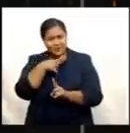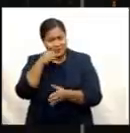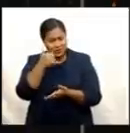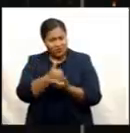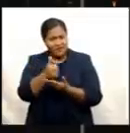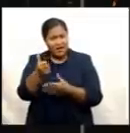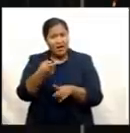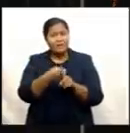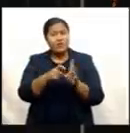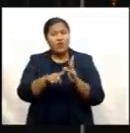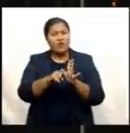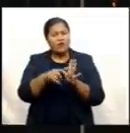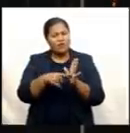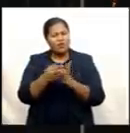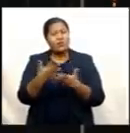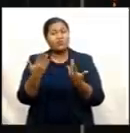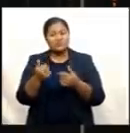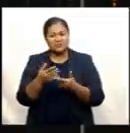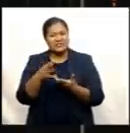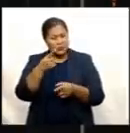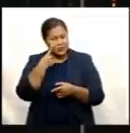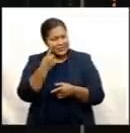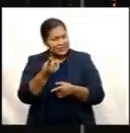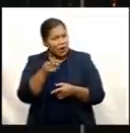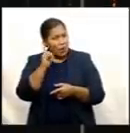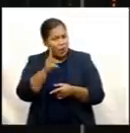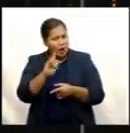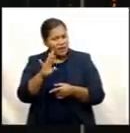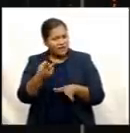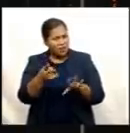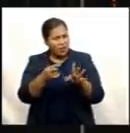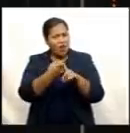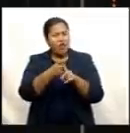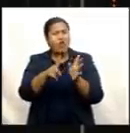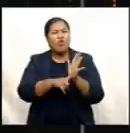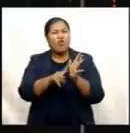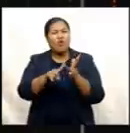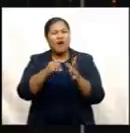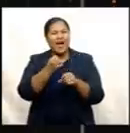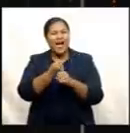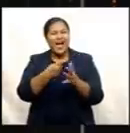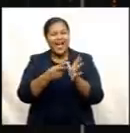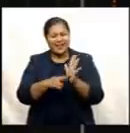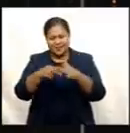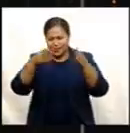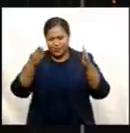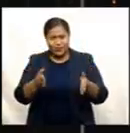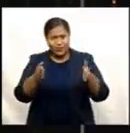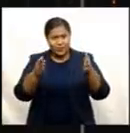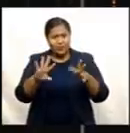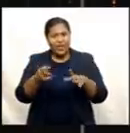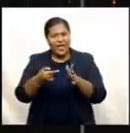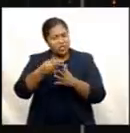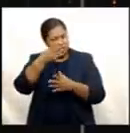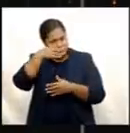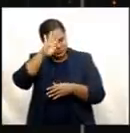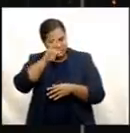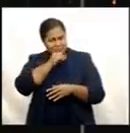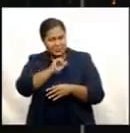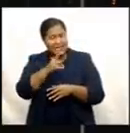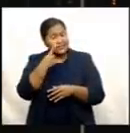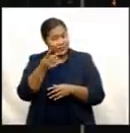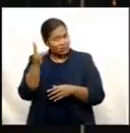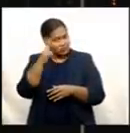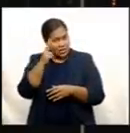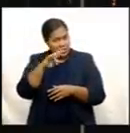Korovo has prompted Longani village to consolidate lockdown measures. Torangani Koro Peningande says the risk of villagers contracting the